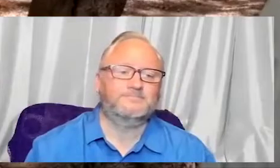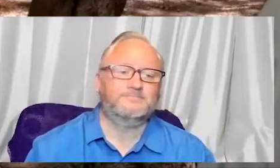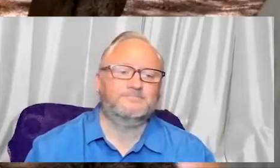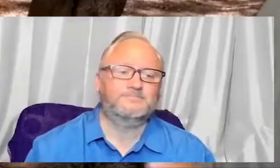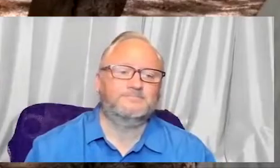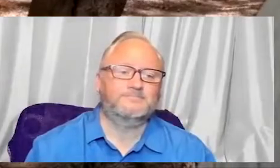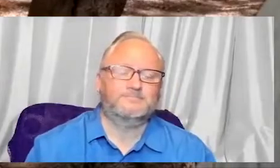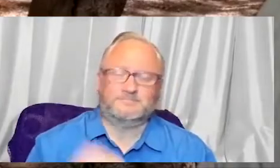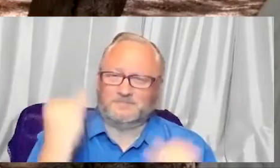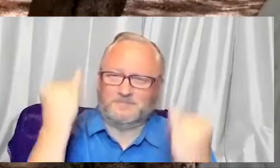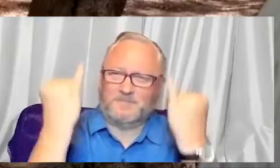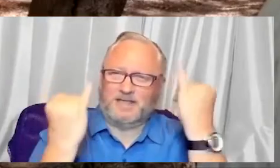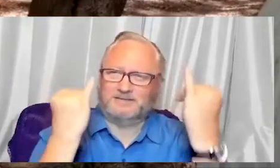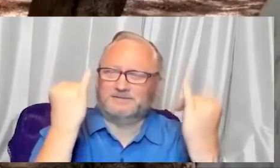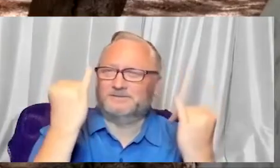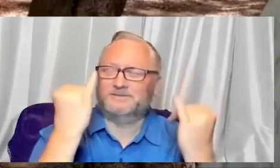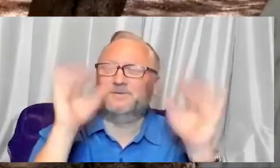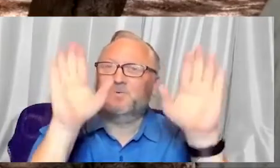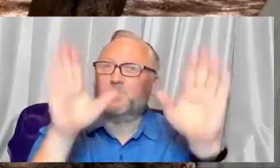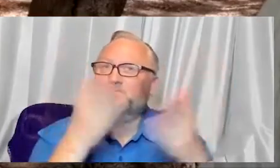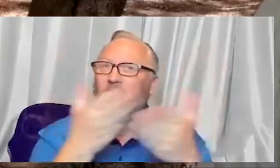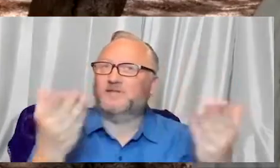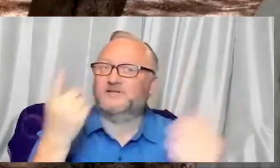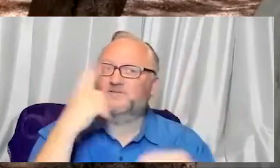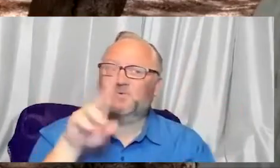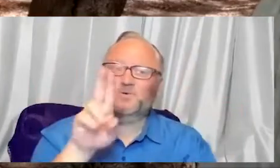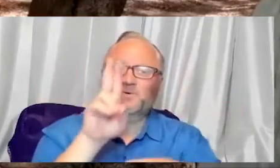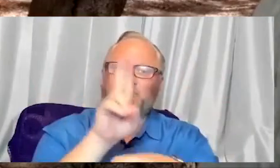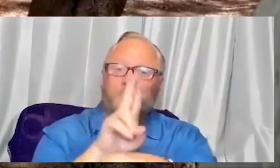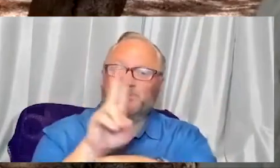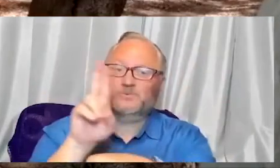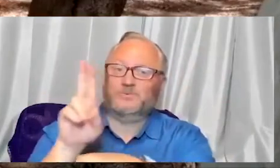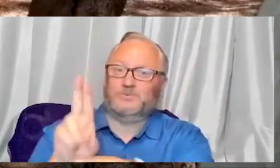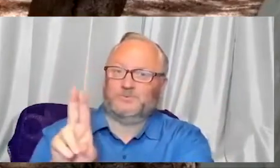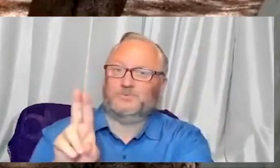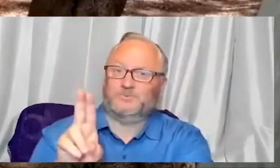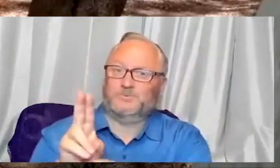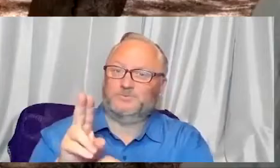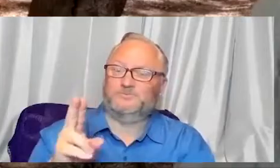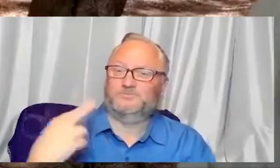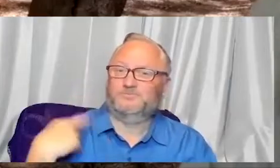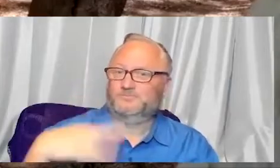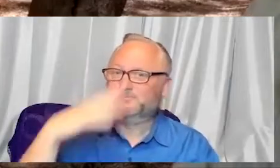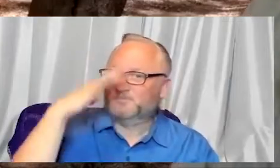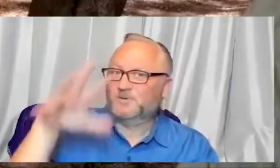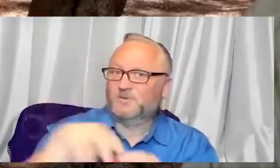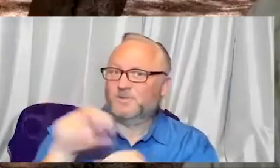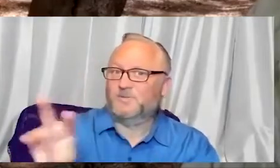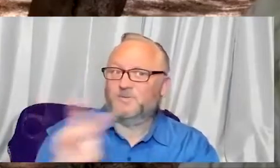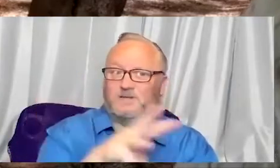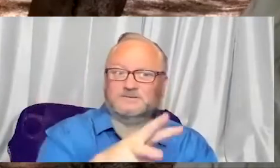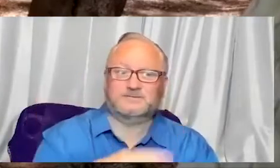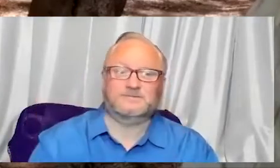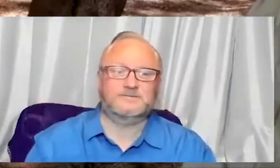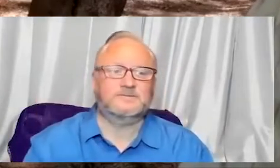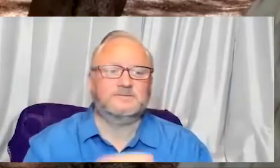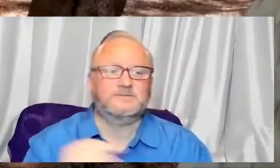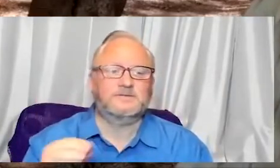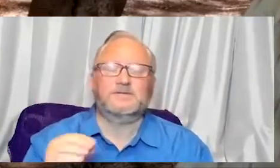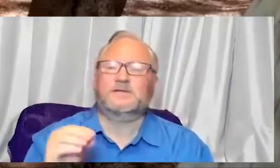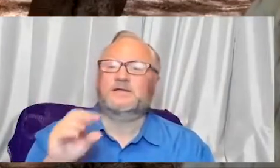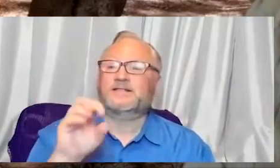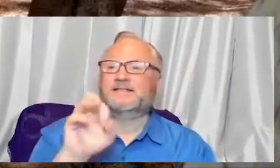Imagine wonderful things for Unitarian Universalism in the West. Plant a seed of wonder